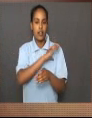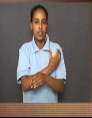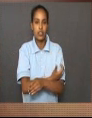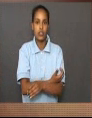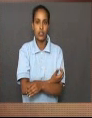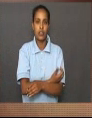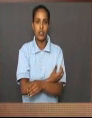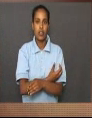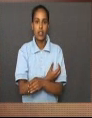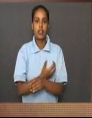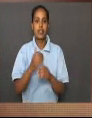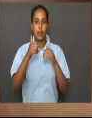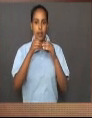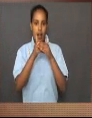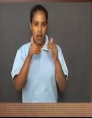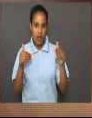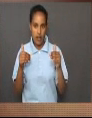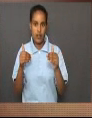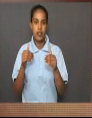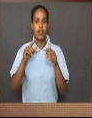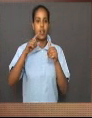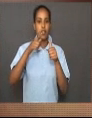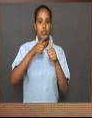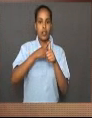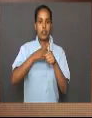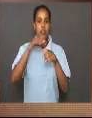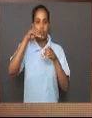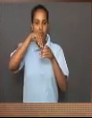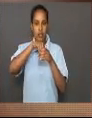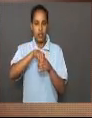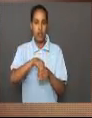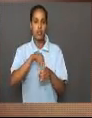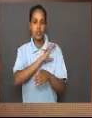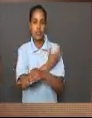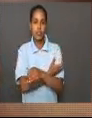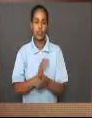energy and subtract the initial internal energy.